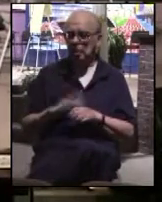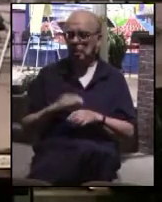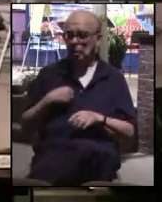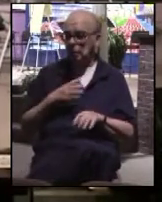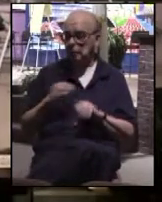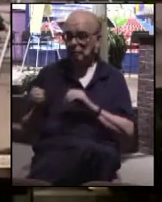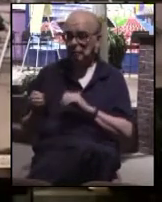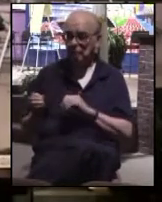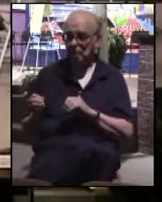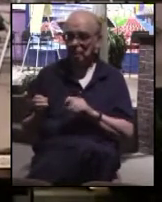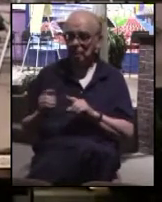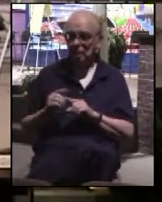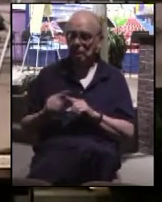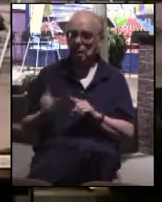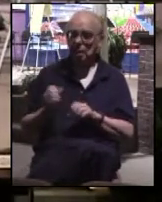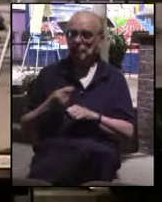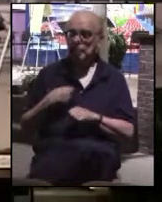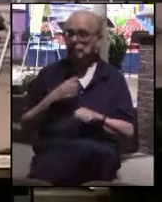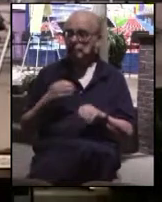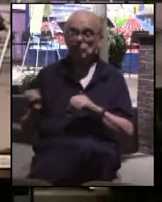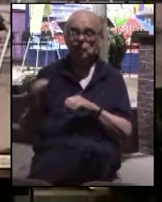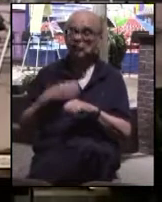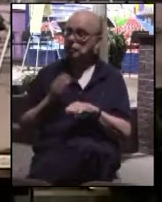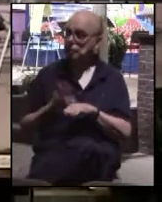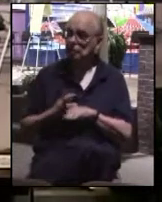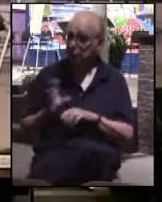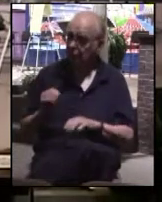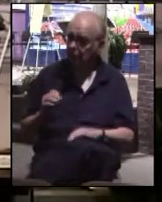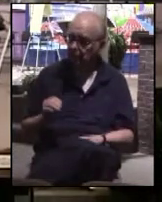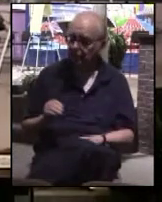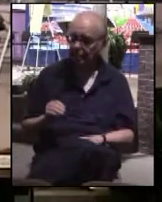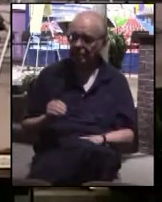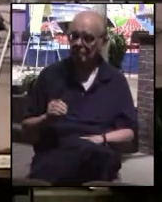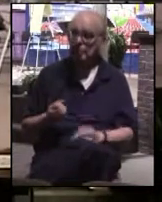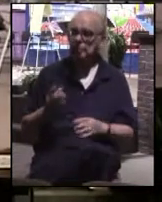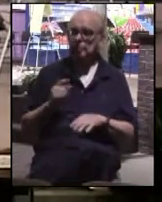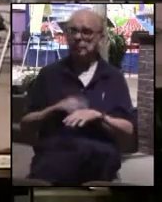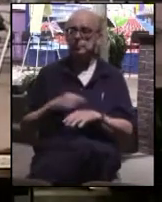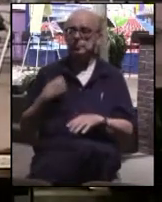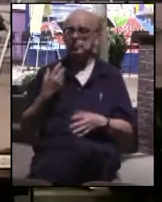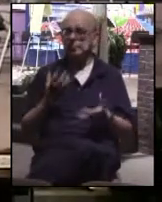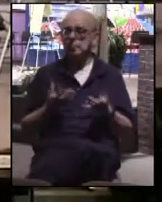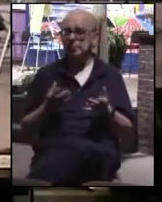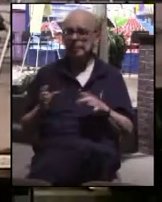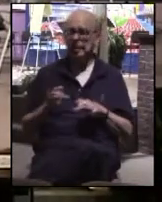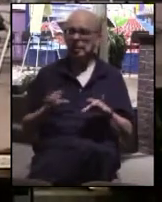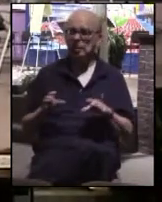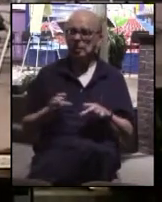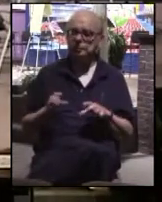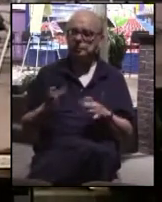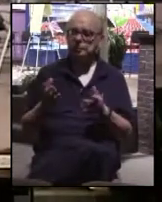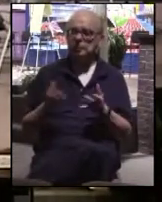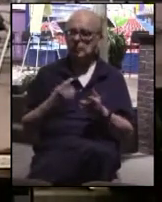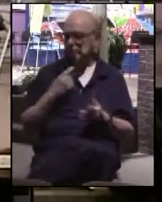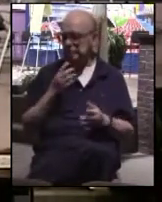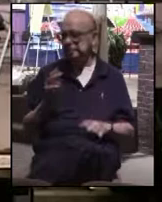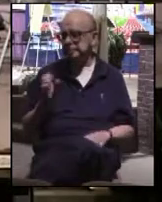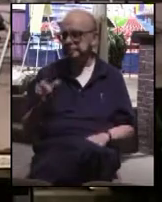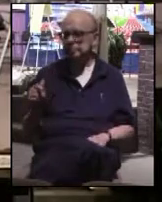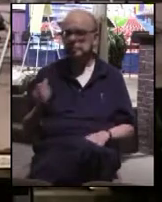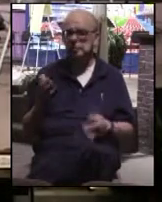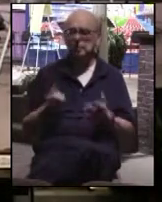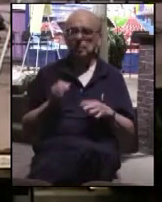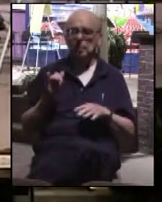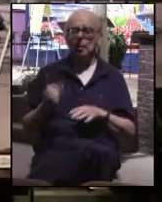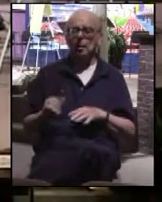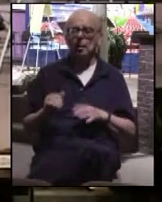to move but not cause me to move my church too many times what we want to do is we want to say well i want